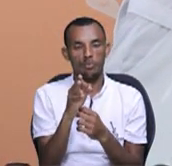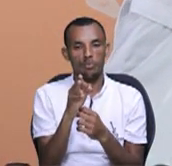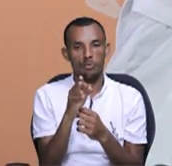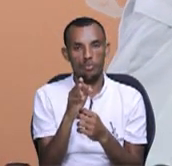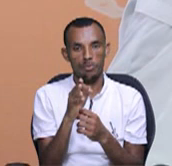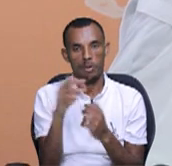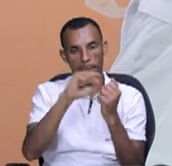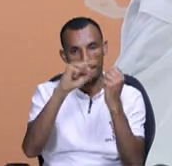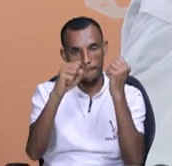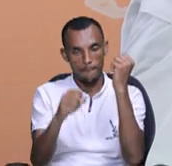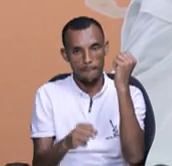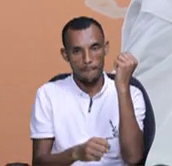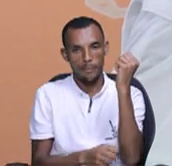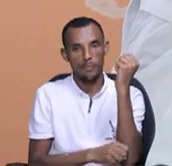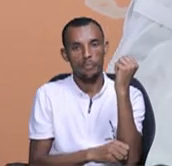of basic